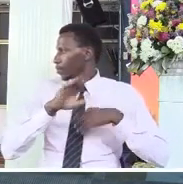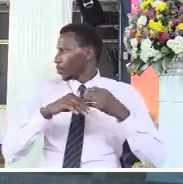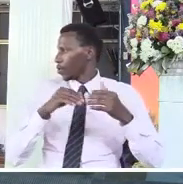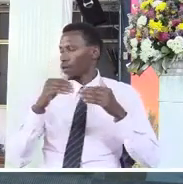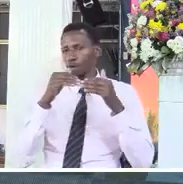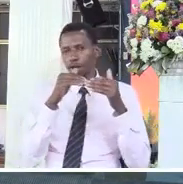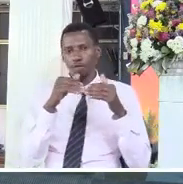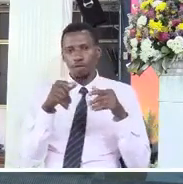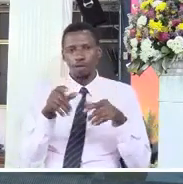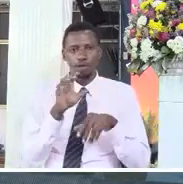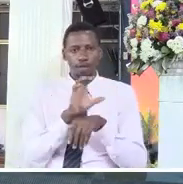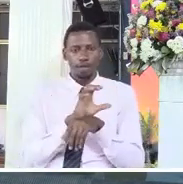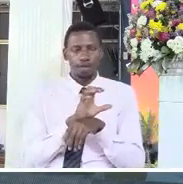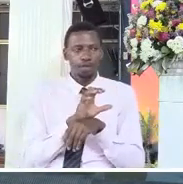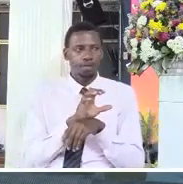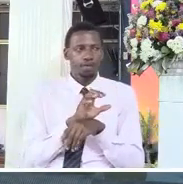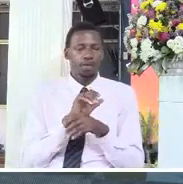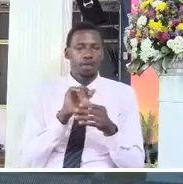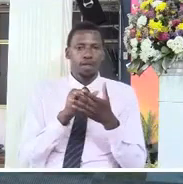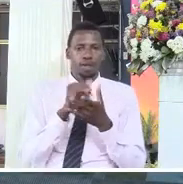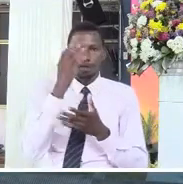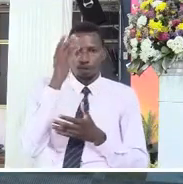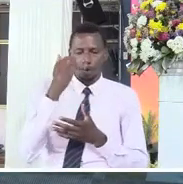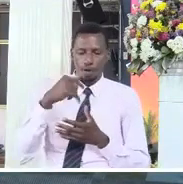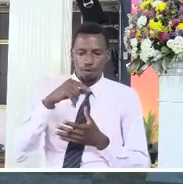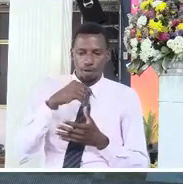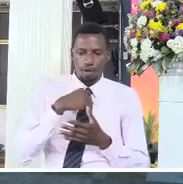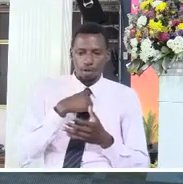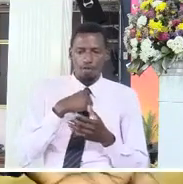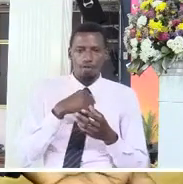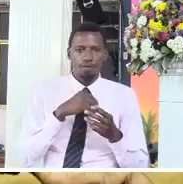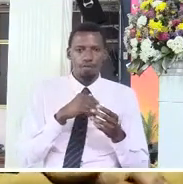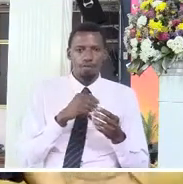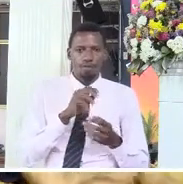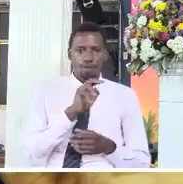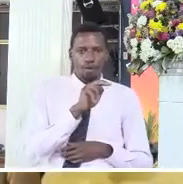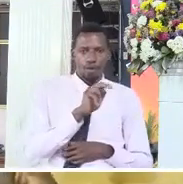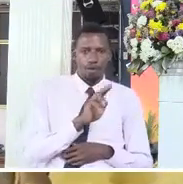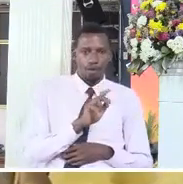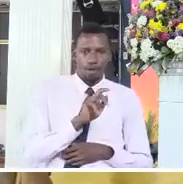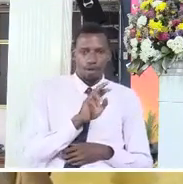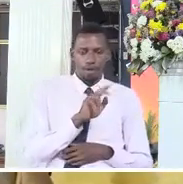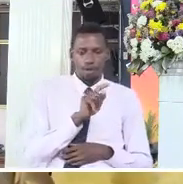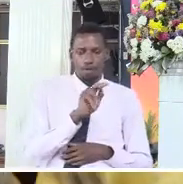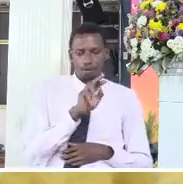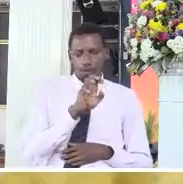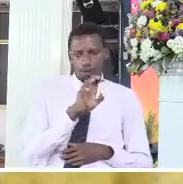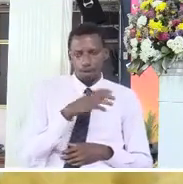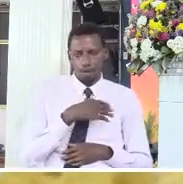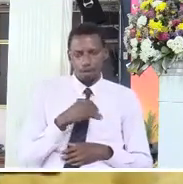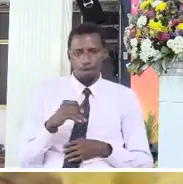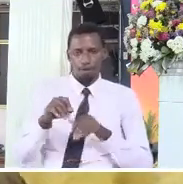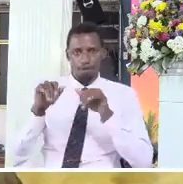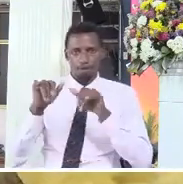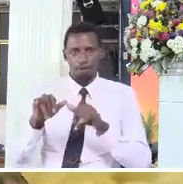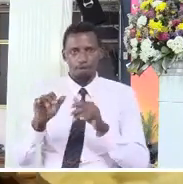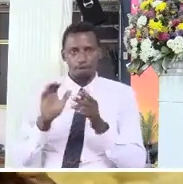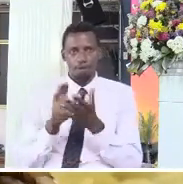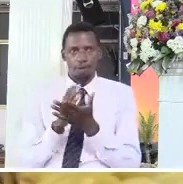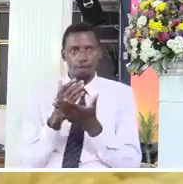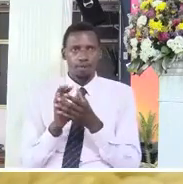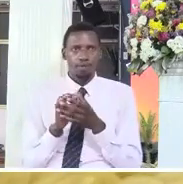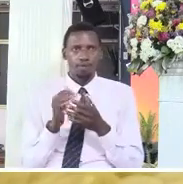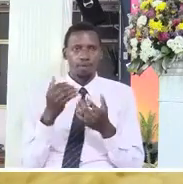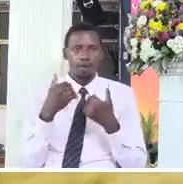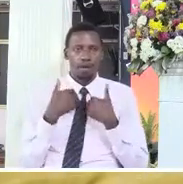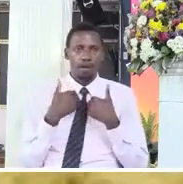this church. And that is why we even have nurture and retention department. And there are committees which have been